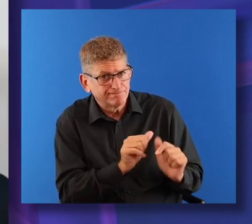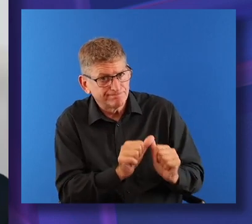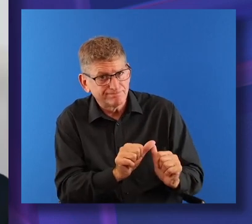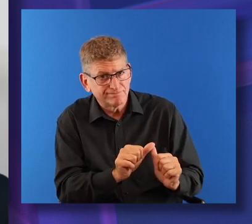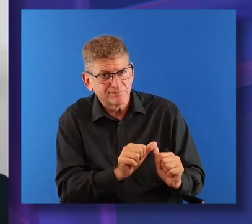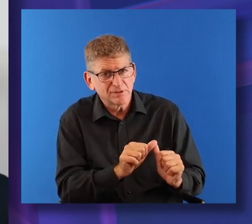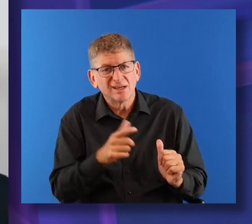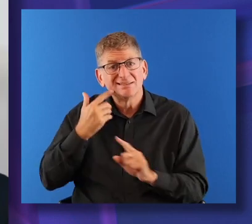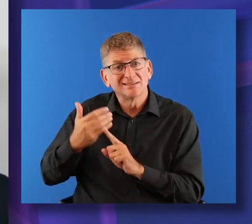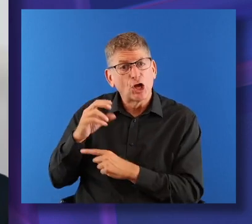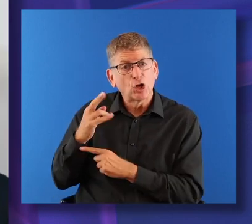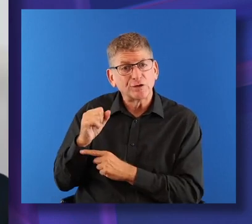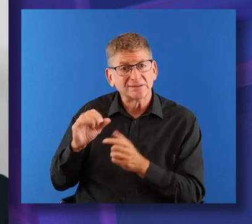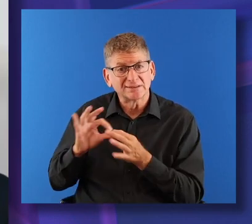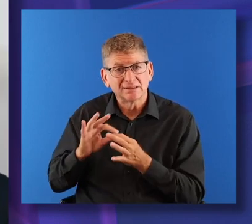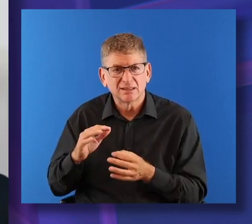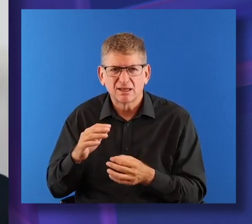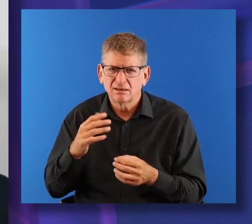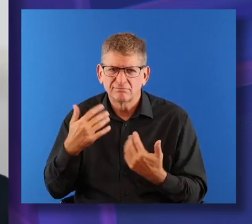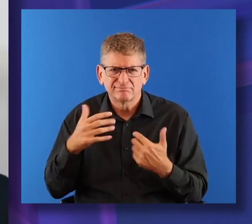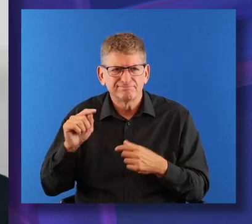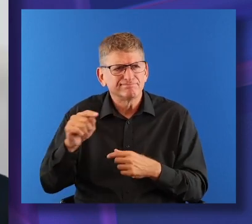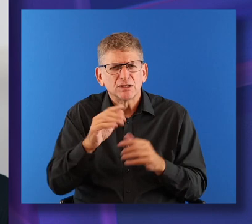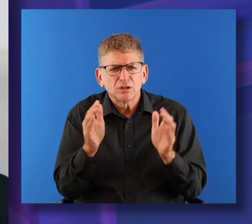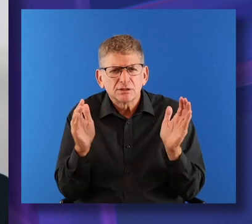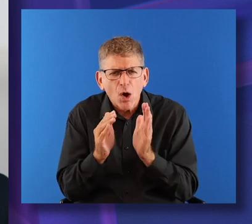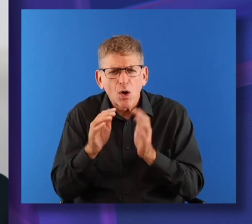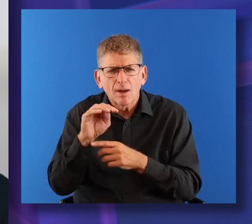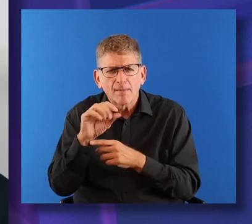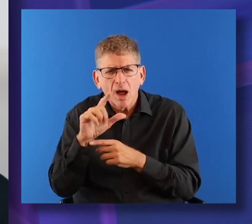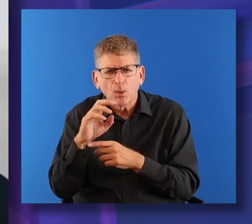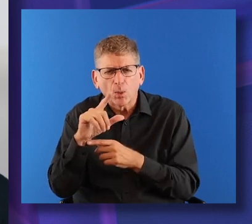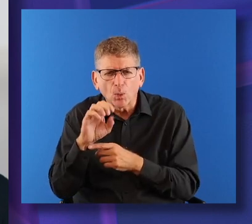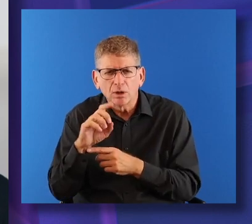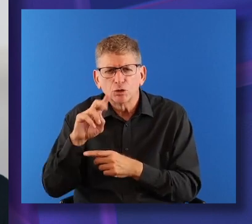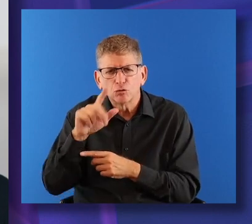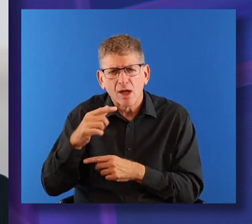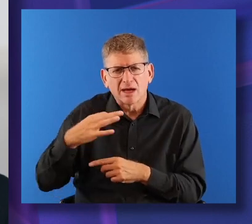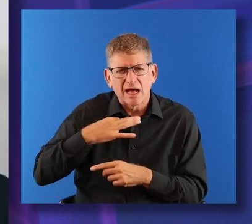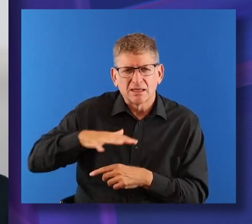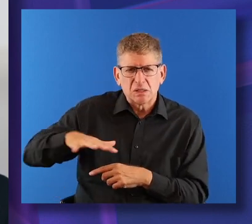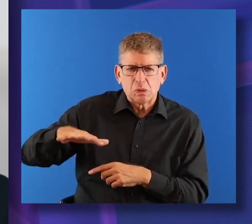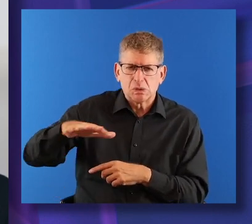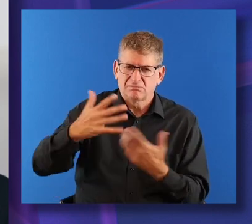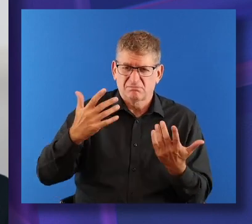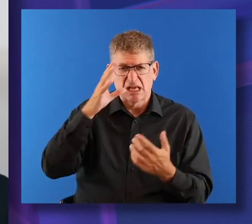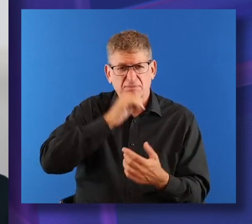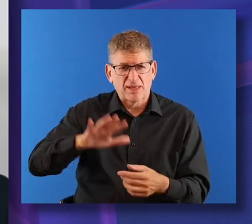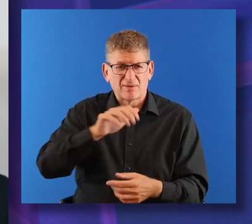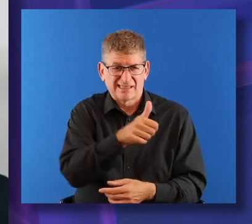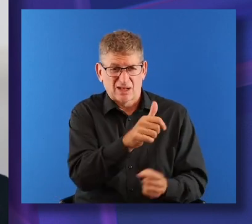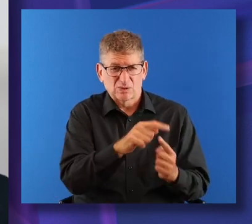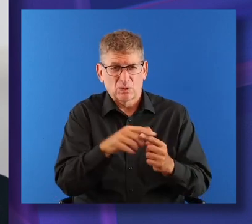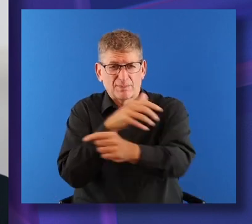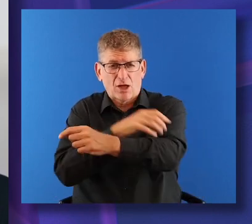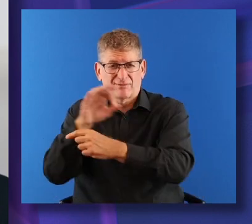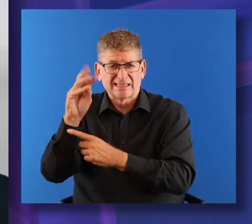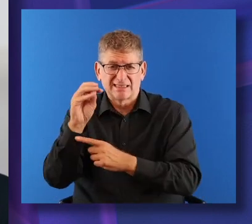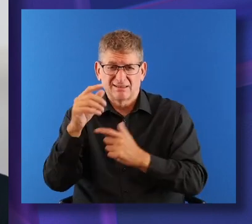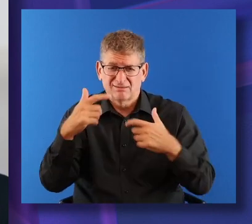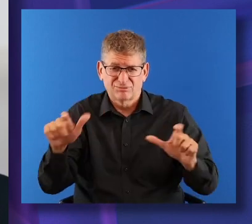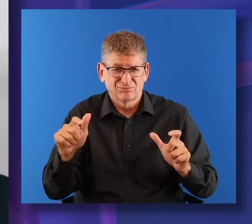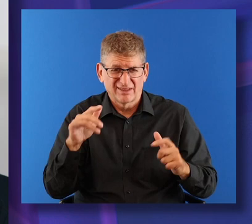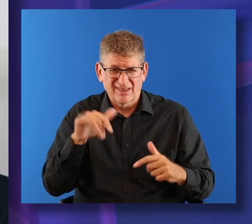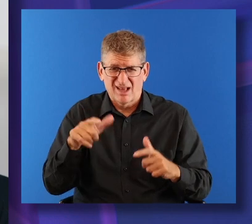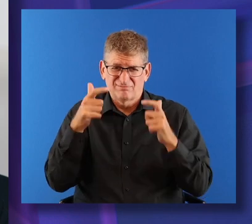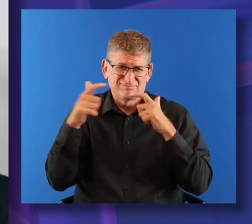small molecule drug candidates alone is estimated at 10 to the power of 60. It is this immense size of chemical space